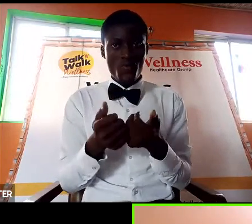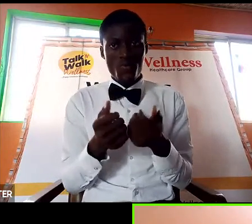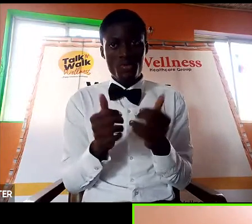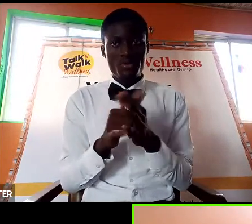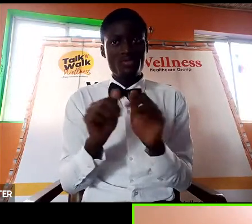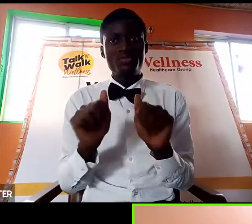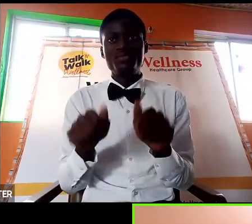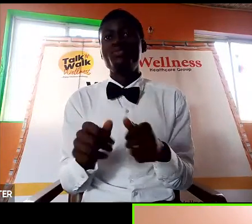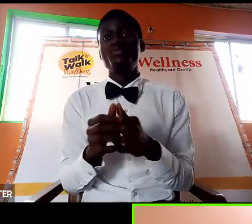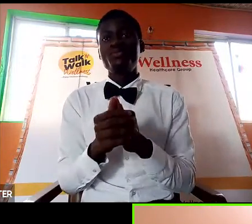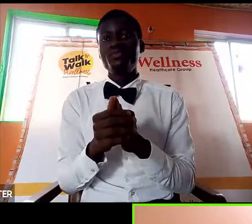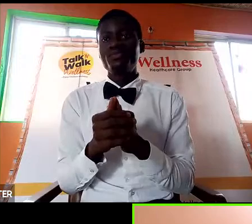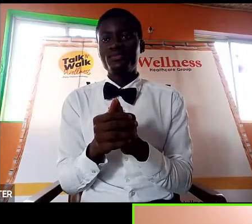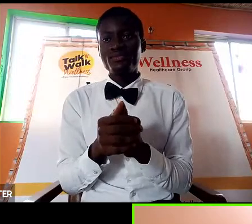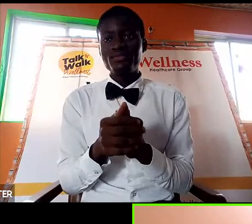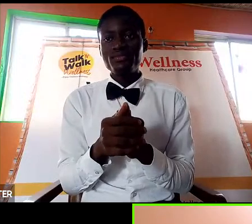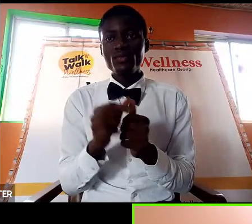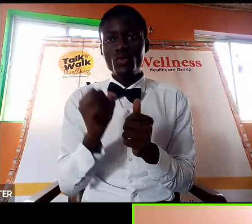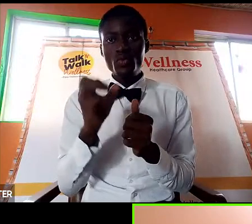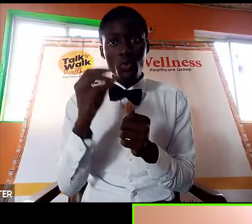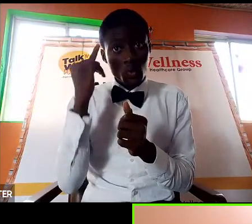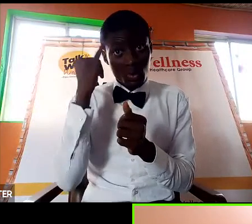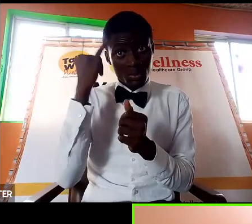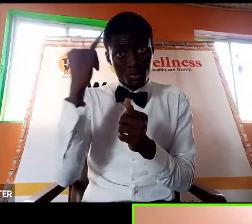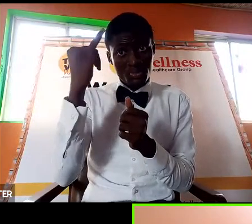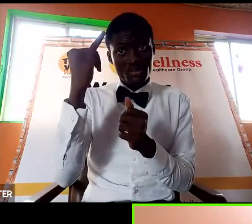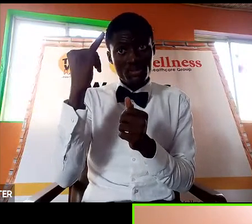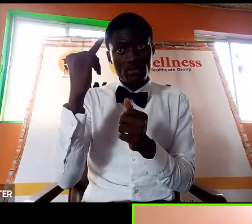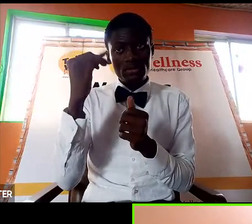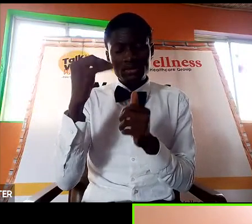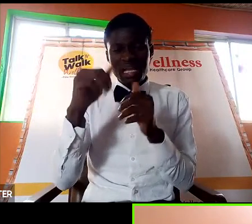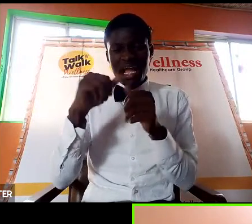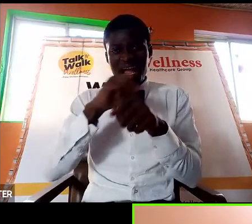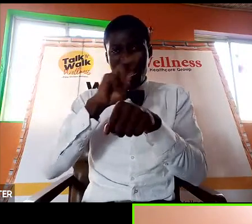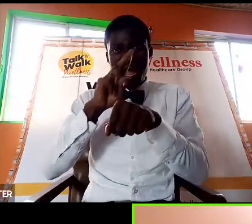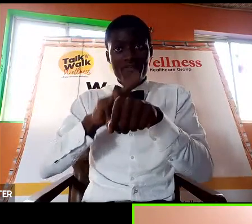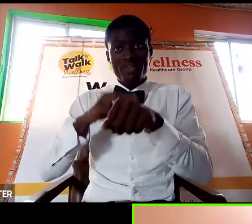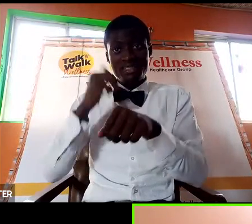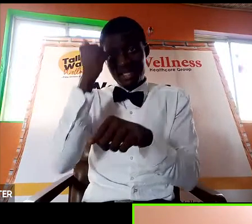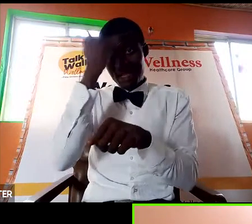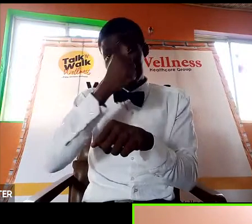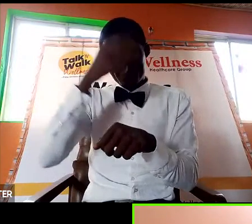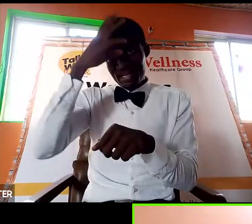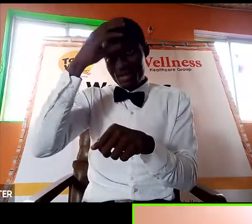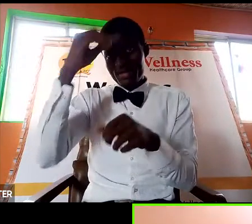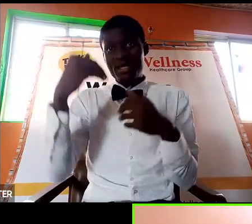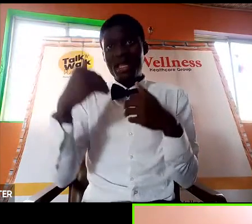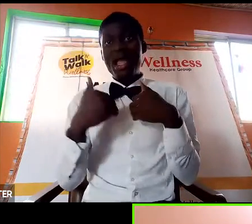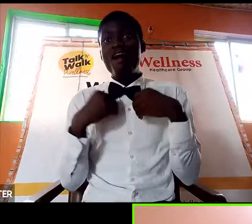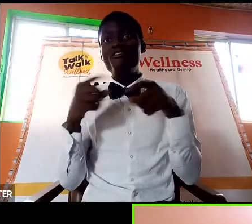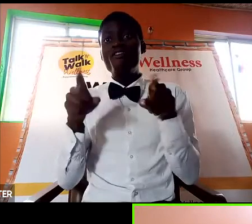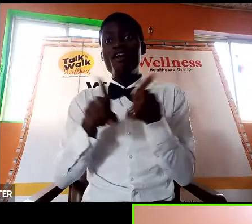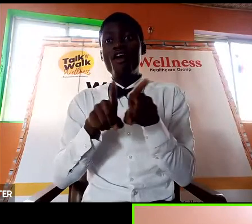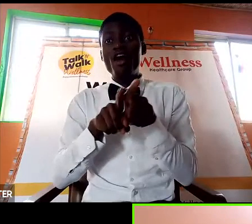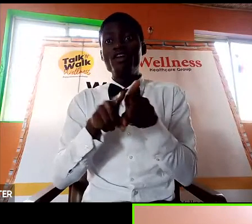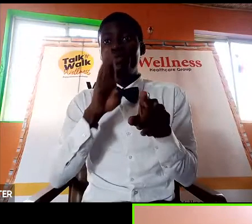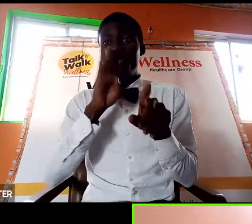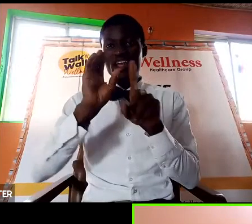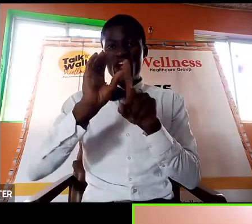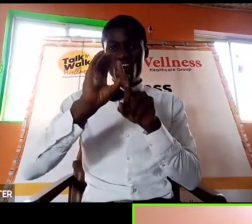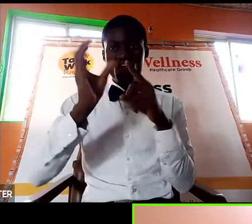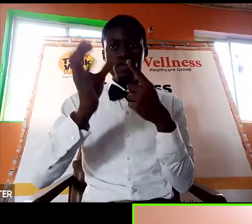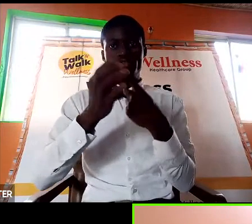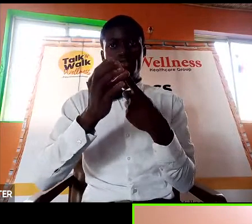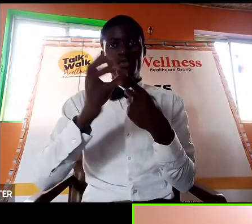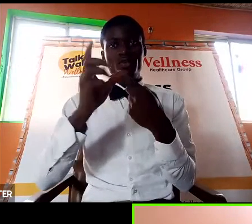you can imagine, an average African man has also been conditioned, you know, to want to jump on the woman. Wow.